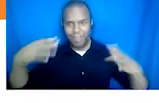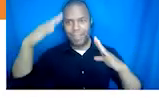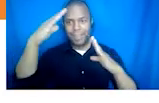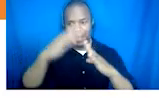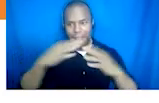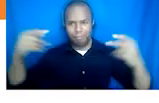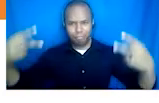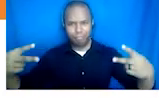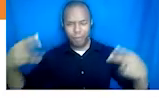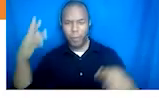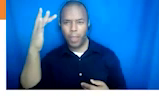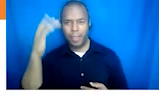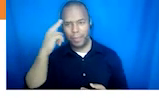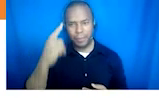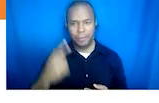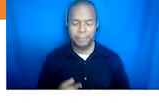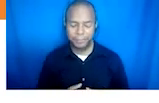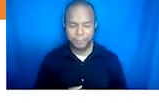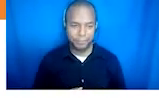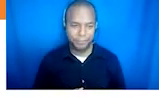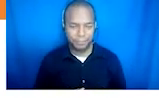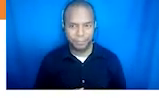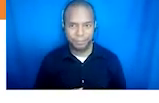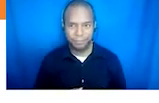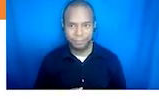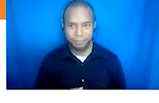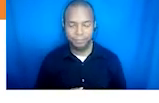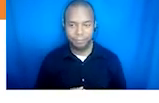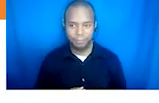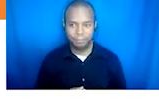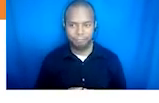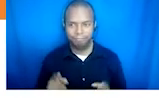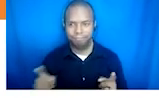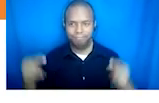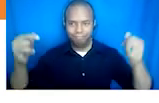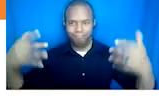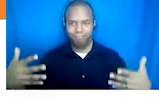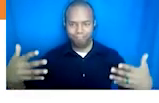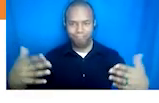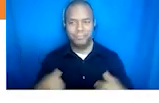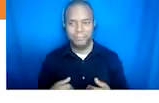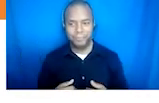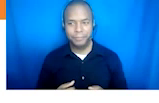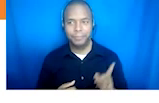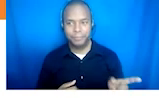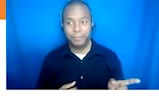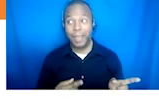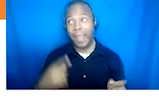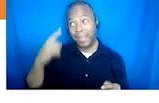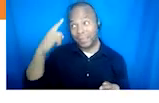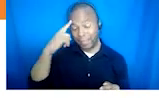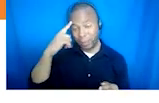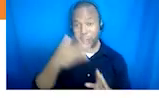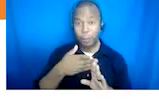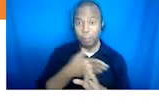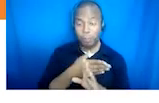why do you think those two are on both sides of the search? I think they're prerequisites. So they